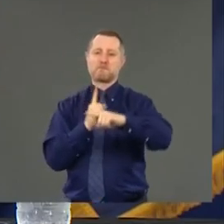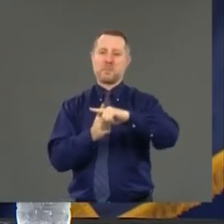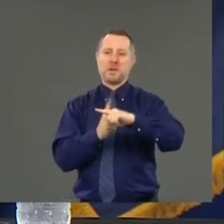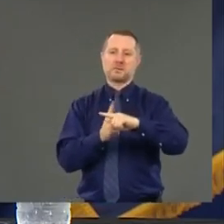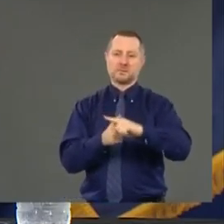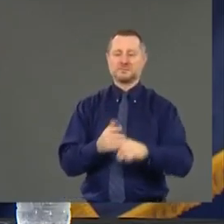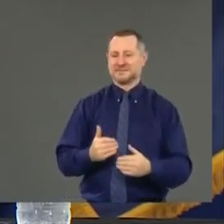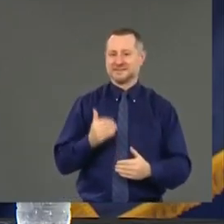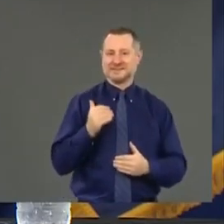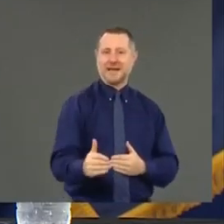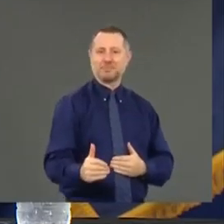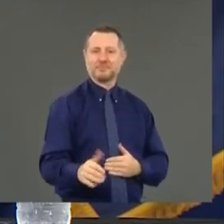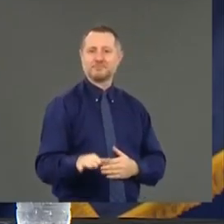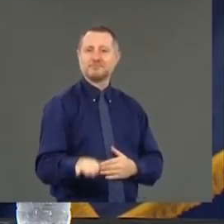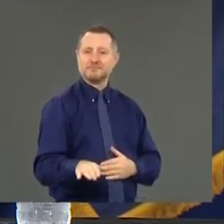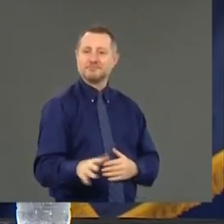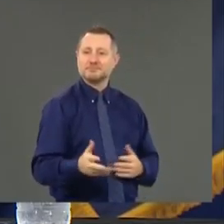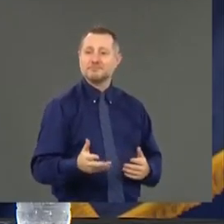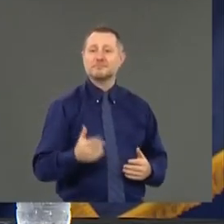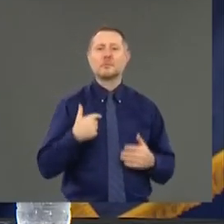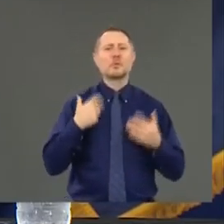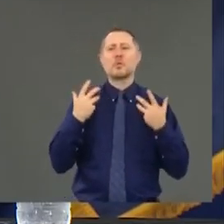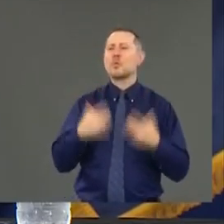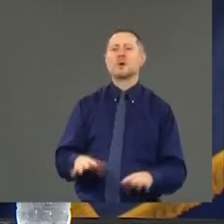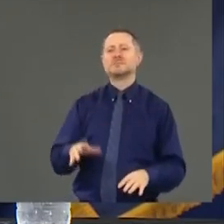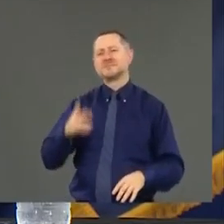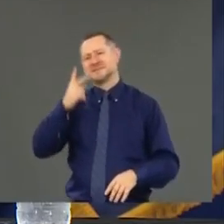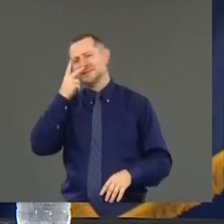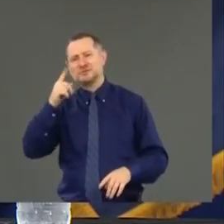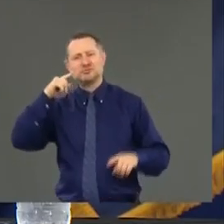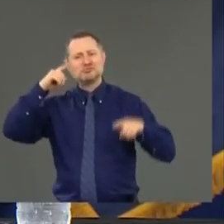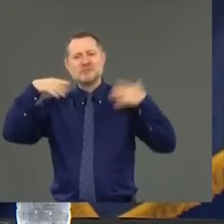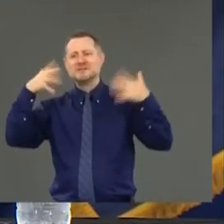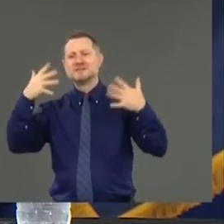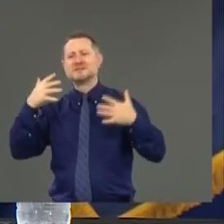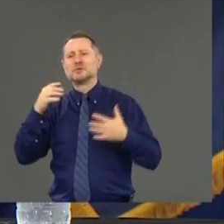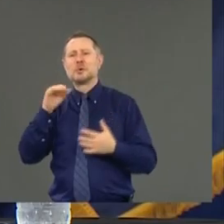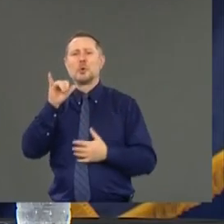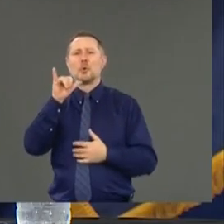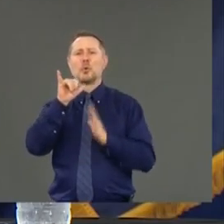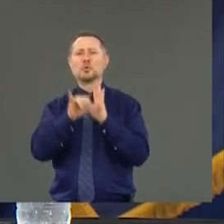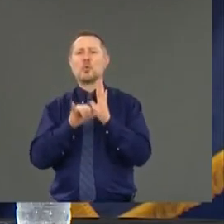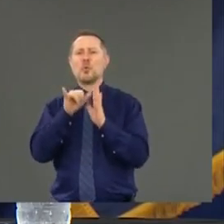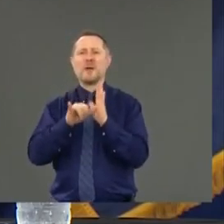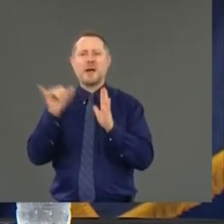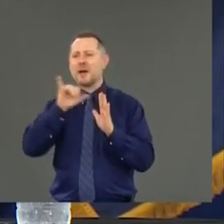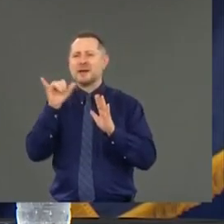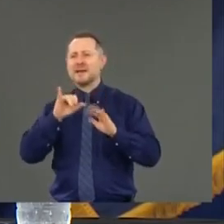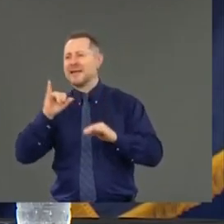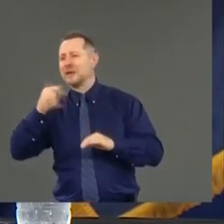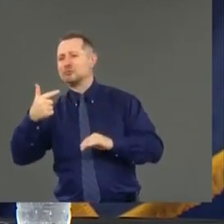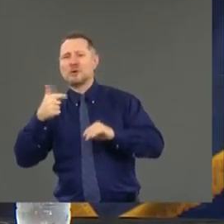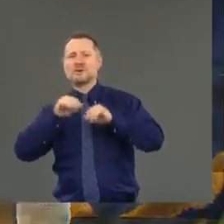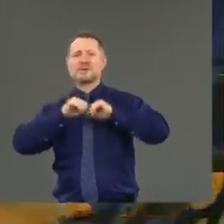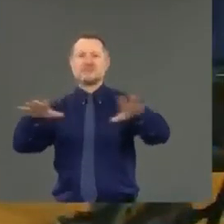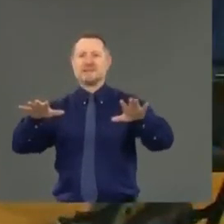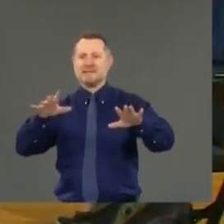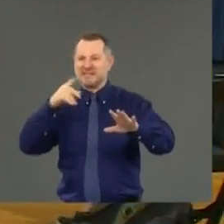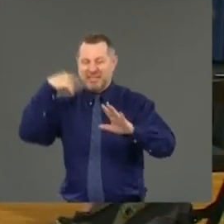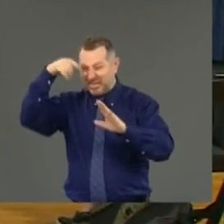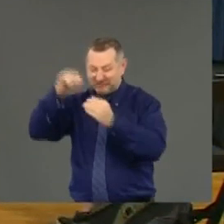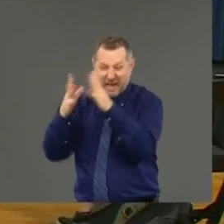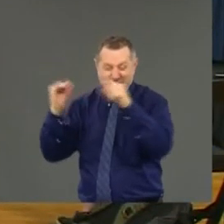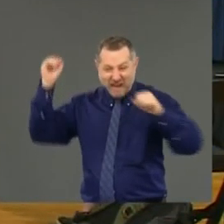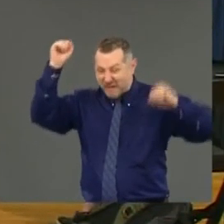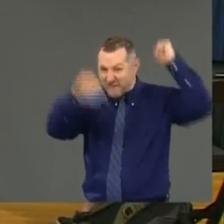so that we don't have to see these crazy YouTube and Instagram videos of people just losing their mind. Yeah, if I can